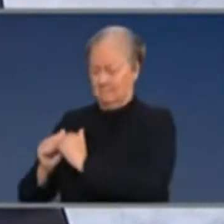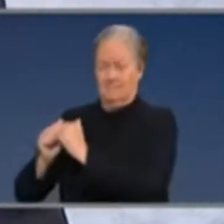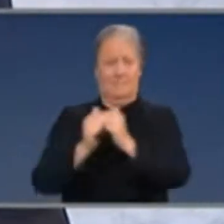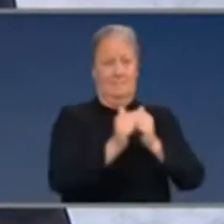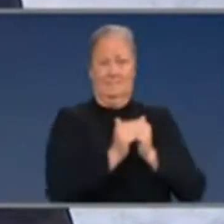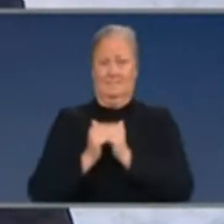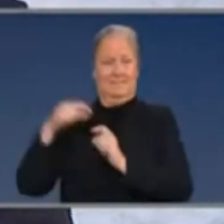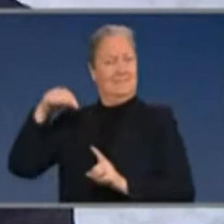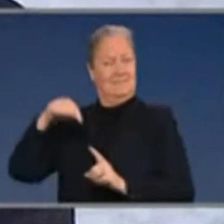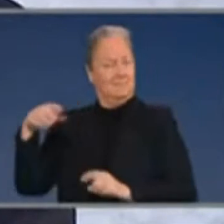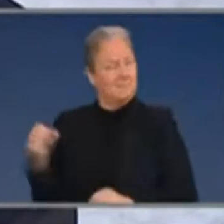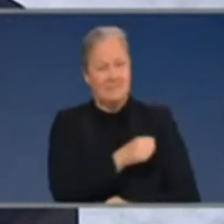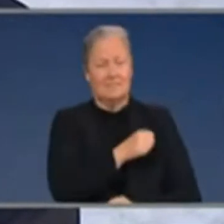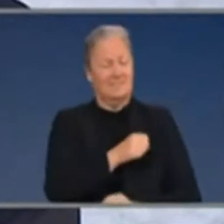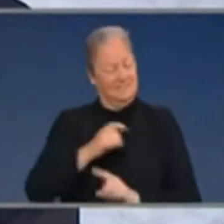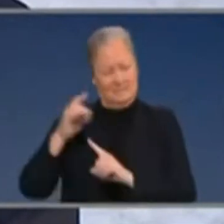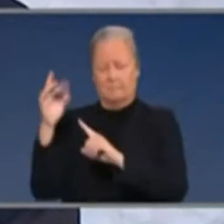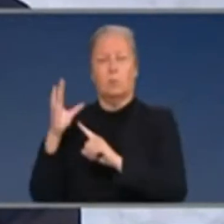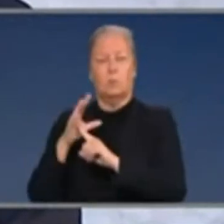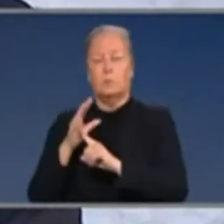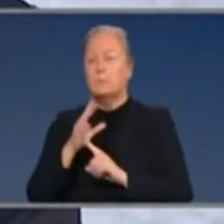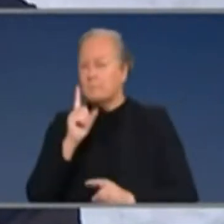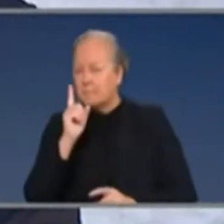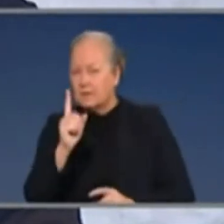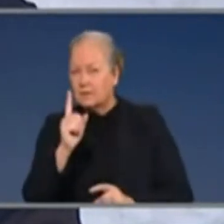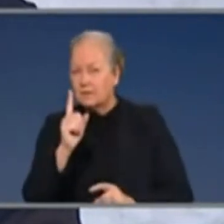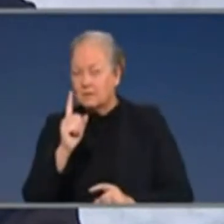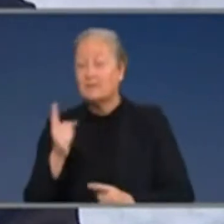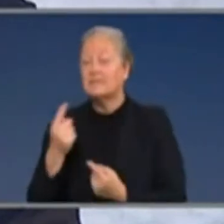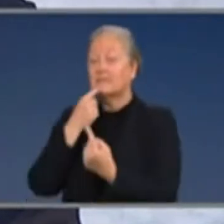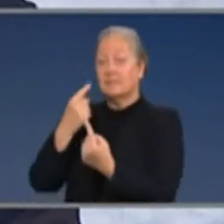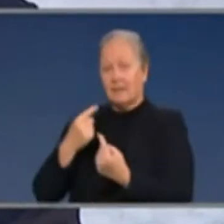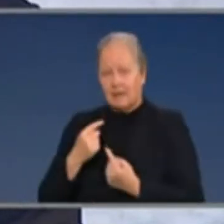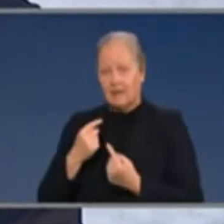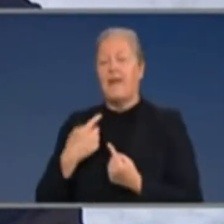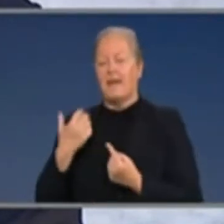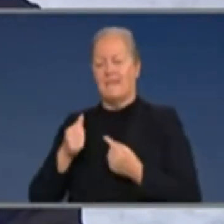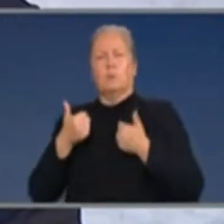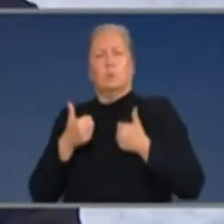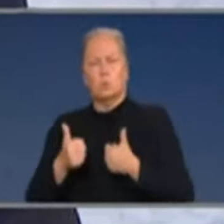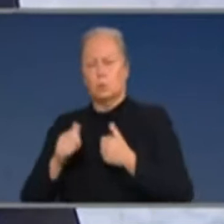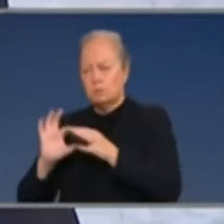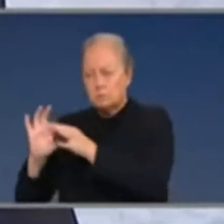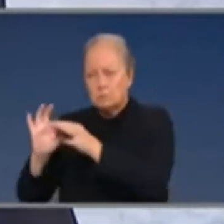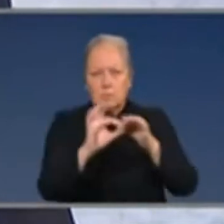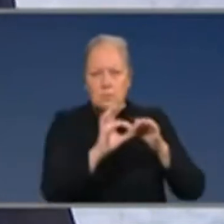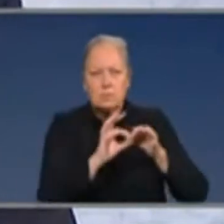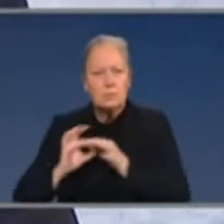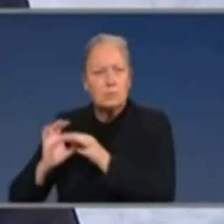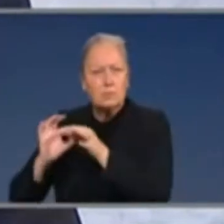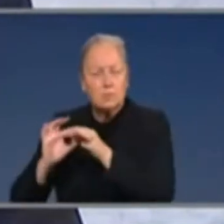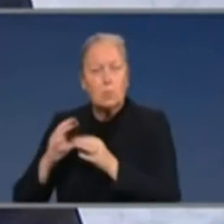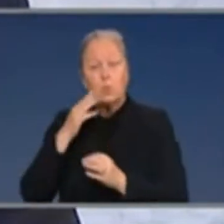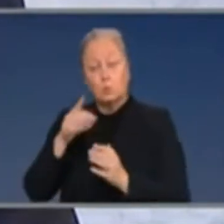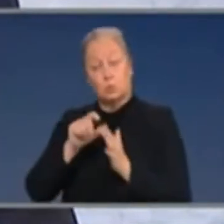been important, but more importantly, it sets out the process of having a unity of effort. And when we do those two